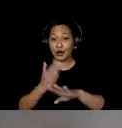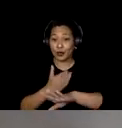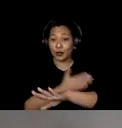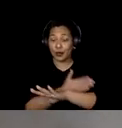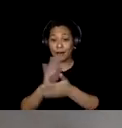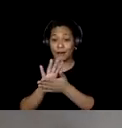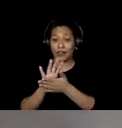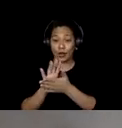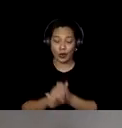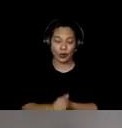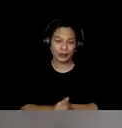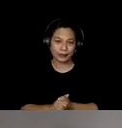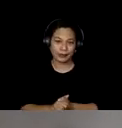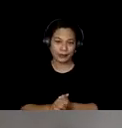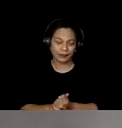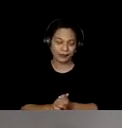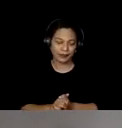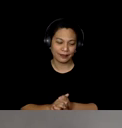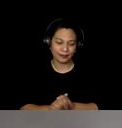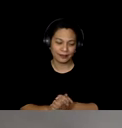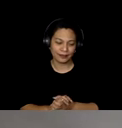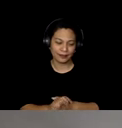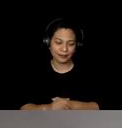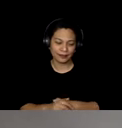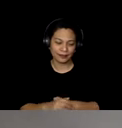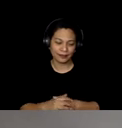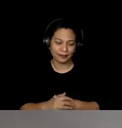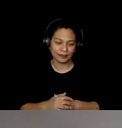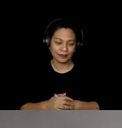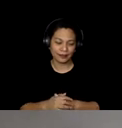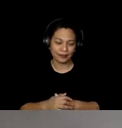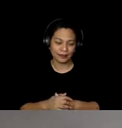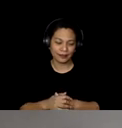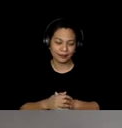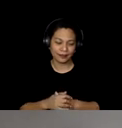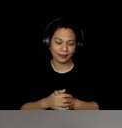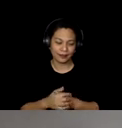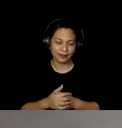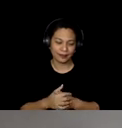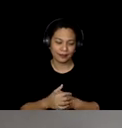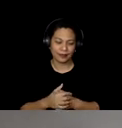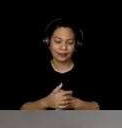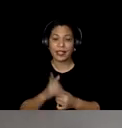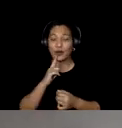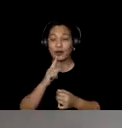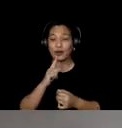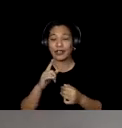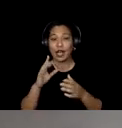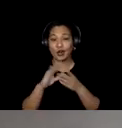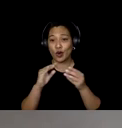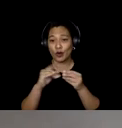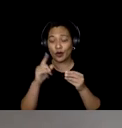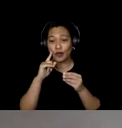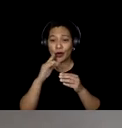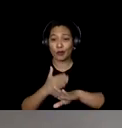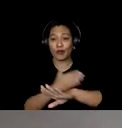So a few SEO tactics to help rank better. A note for optimizing videos. One of the